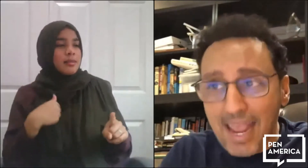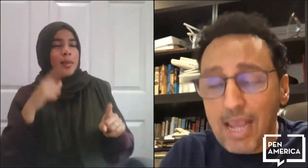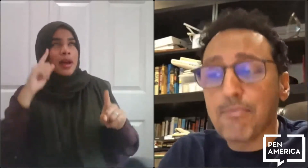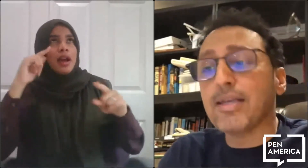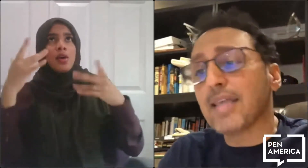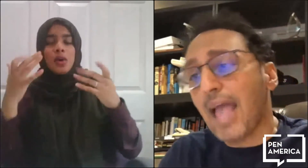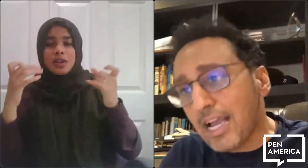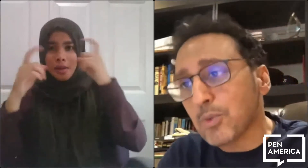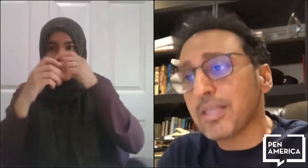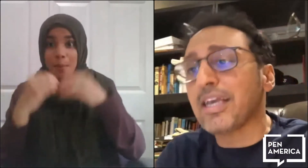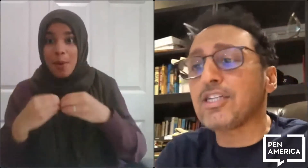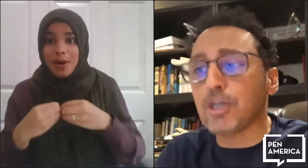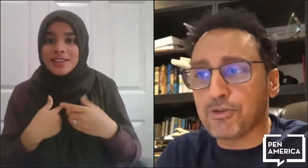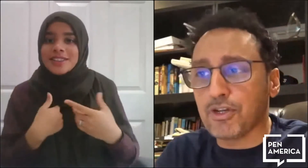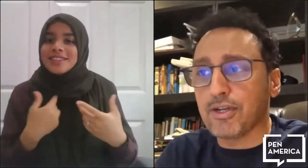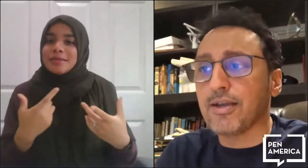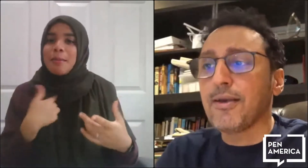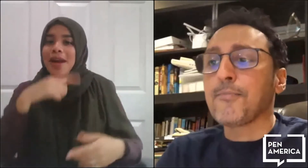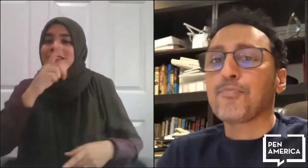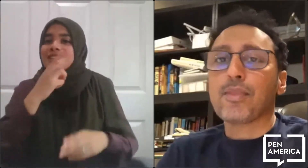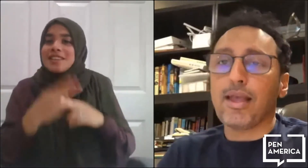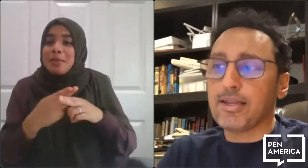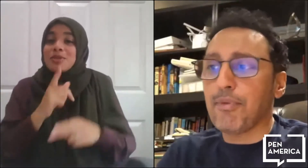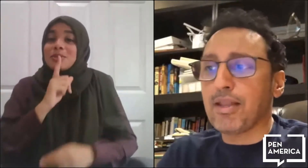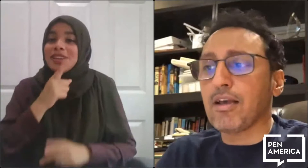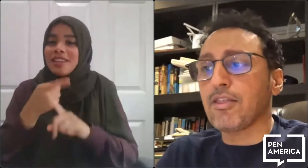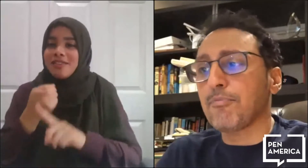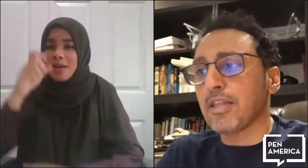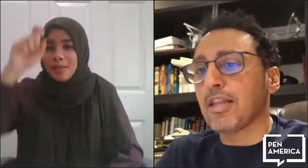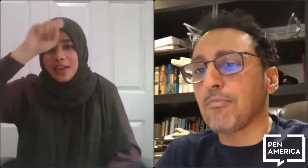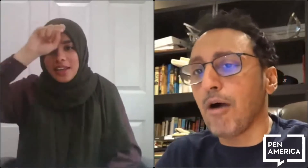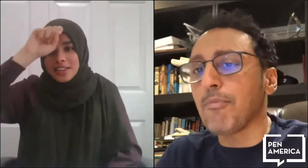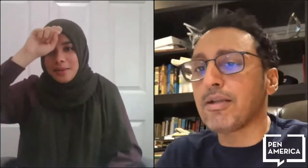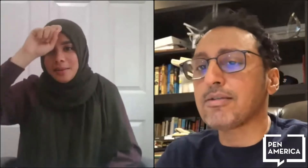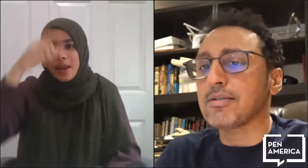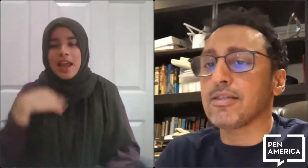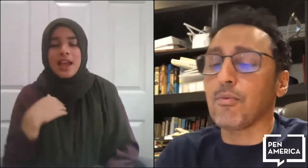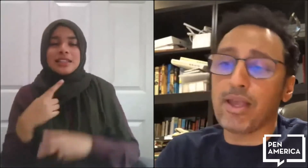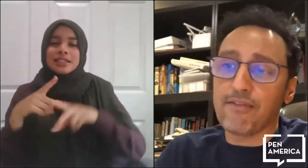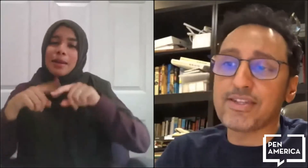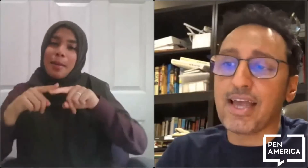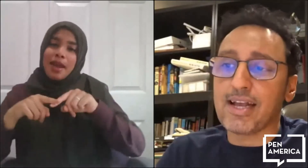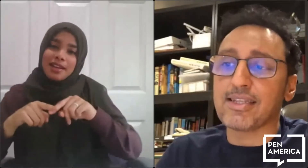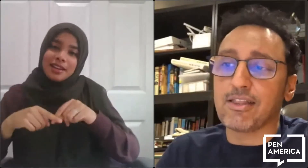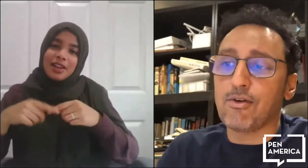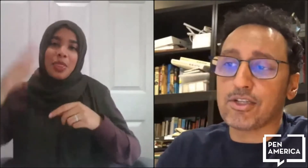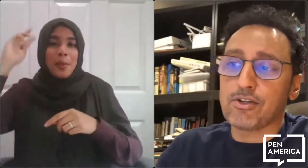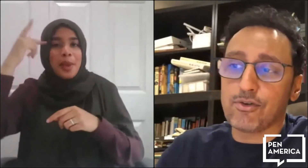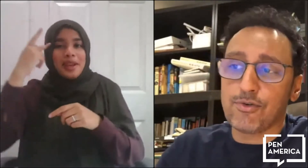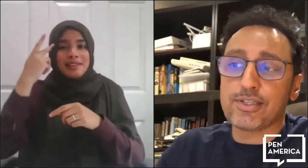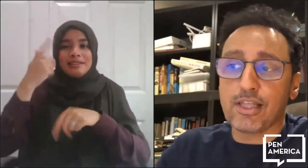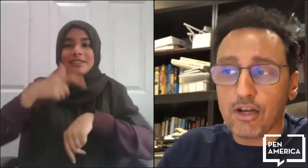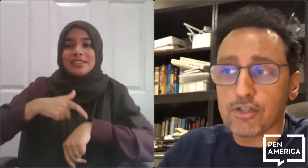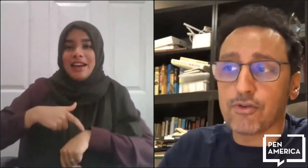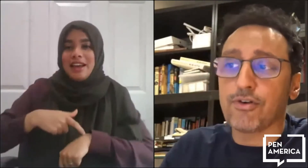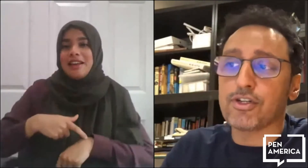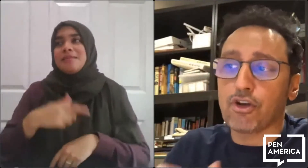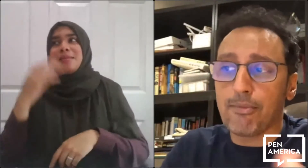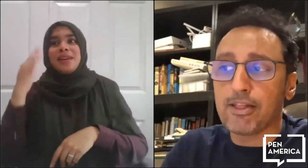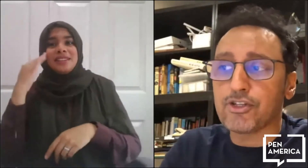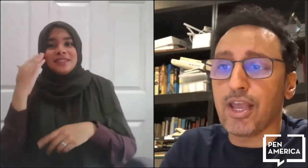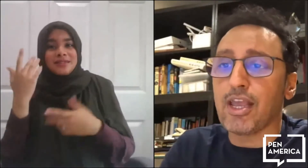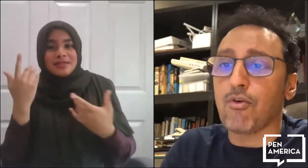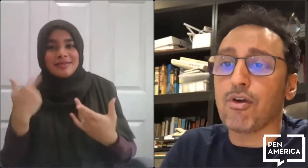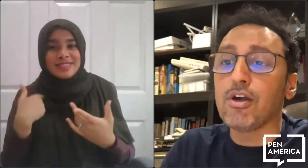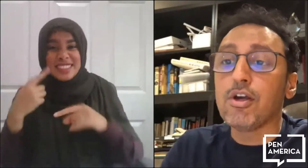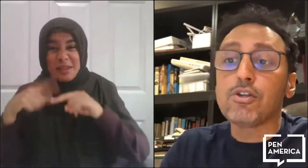my name is actually Egyptian. And depending on the political moment, in the wake of attacks like those on tourists at Luxor and